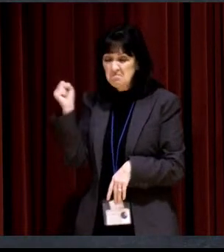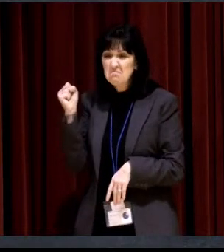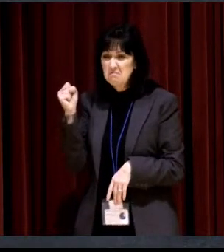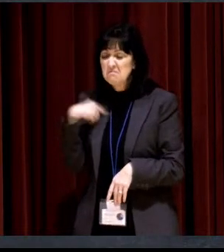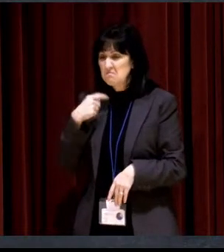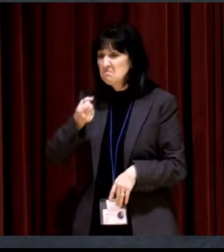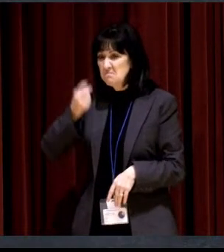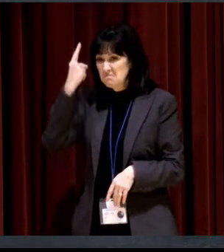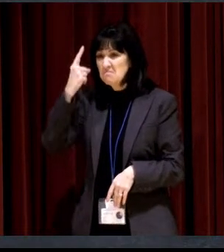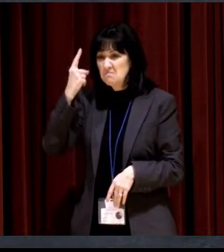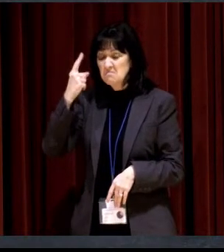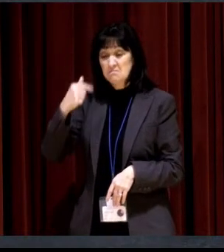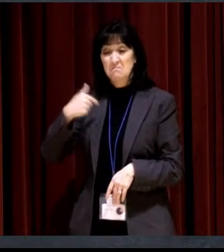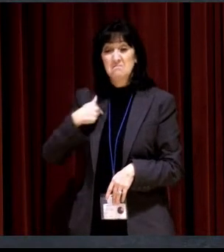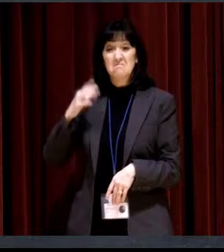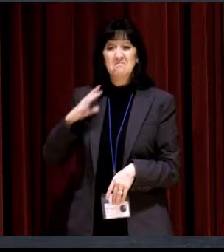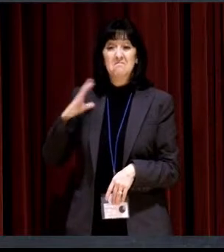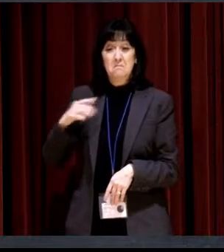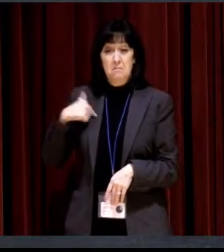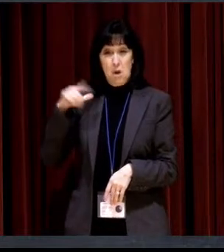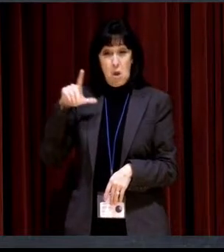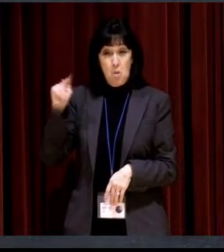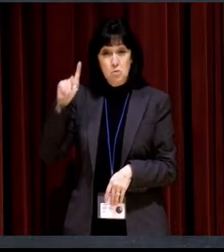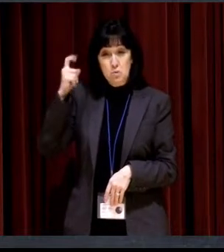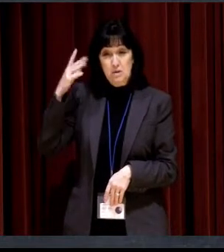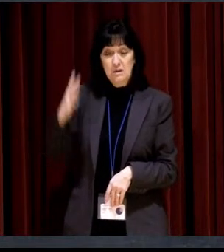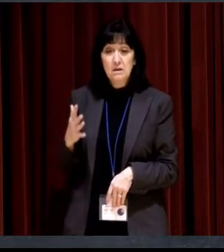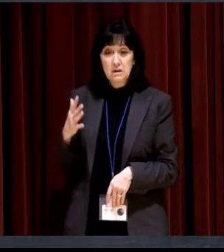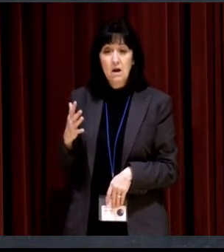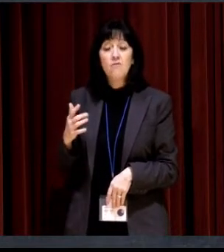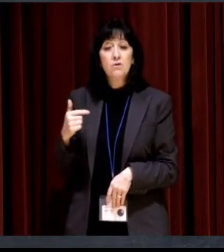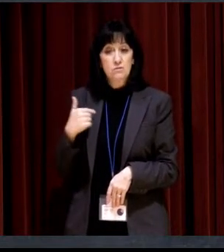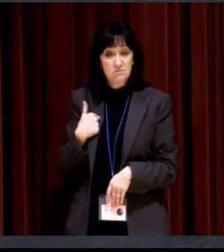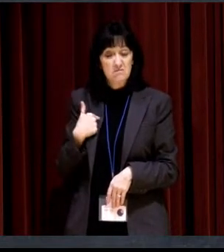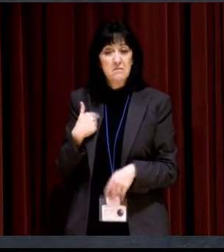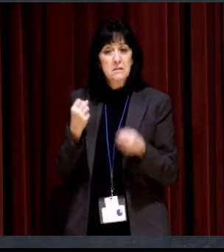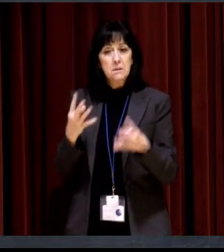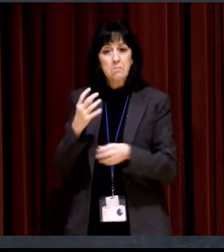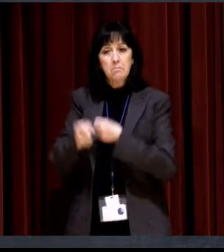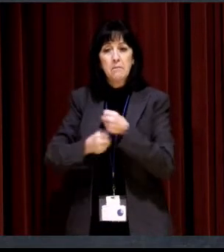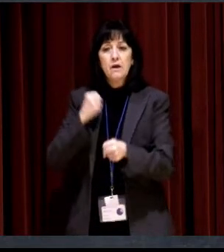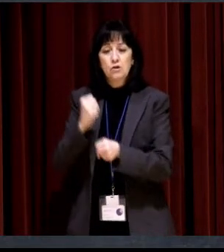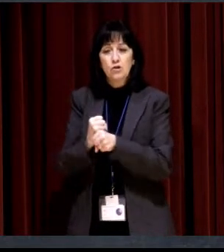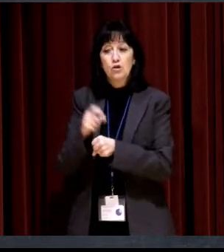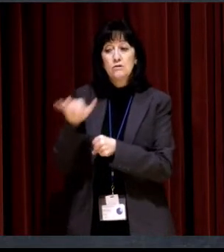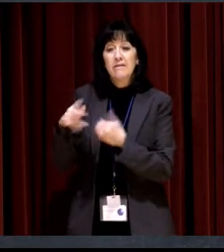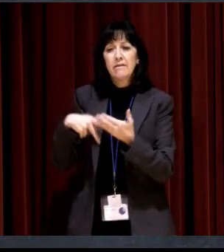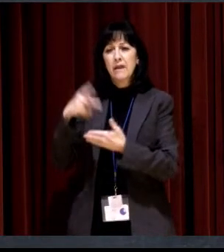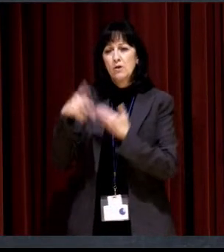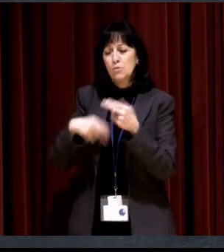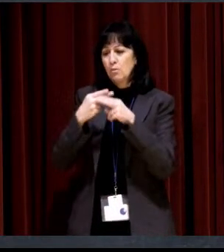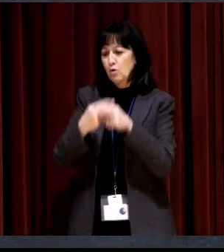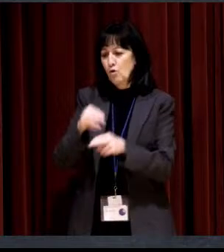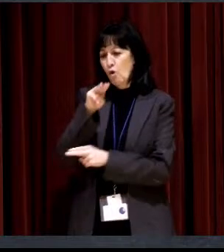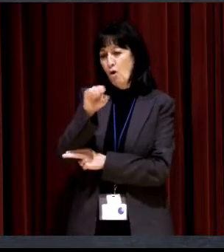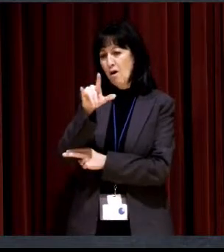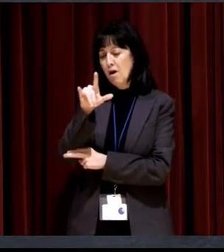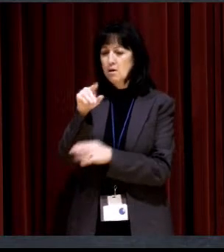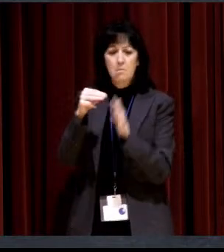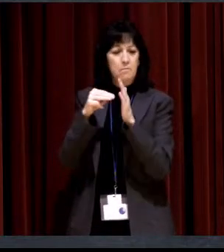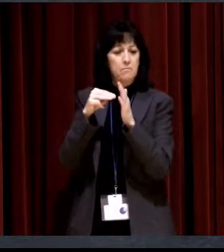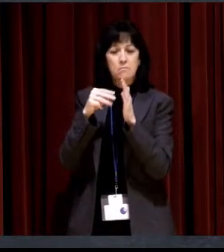when I was lieutenant governor, I spent a lot of years, we ran a program we called Models of Excellence. And